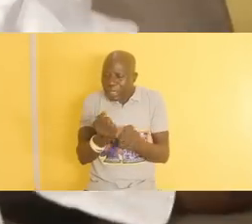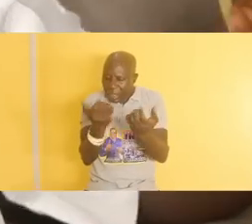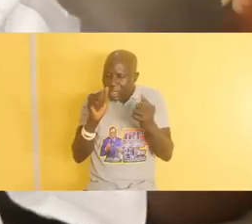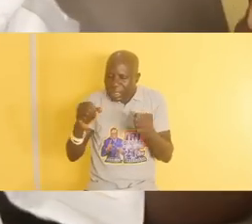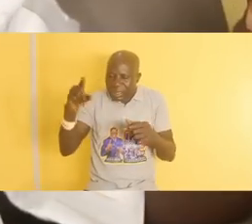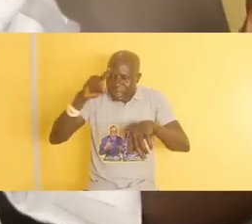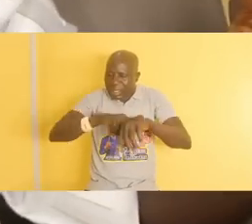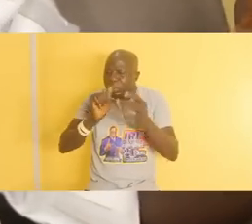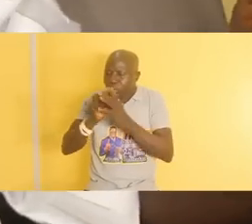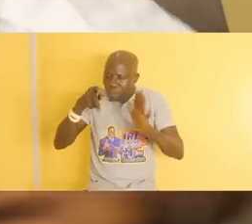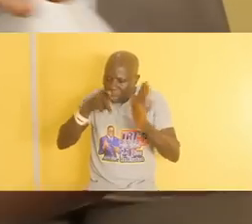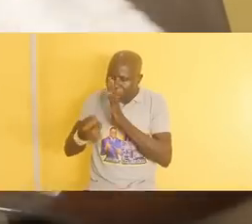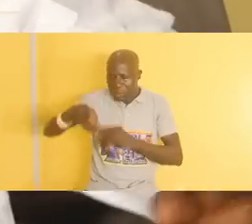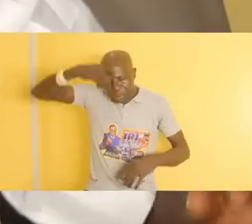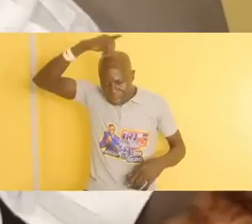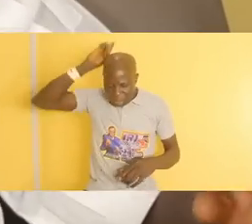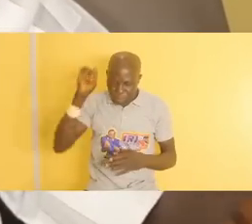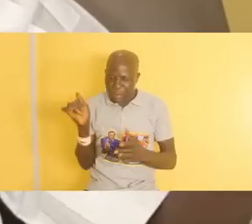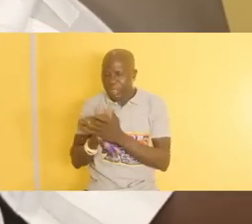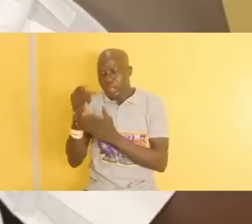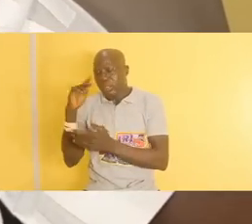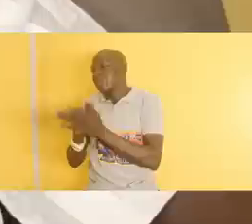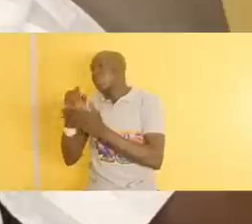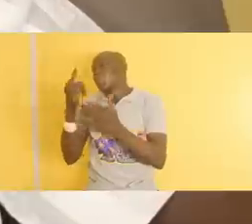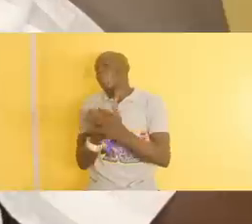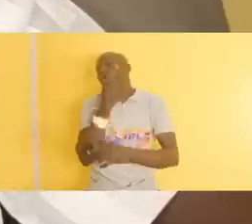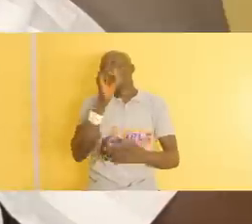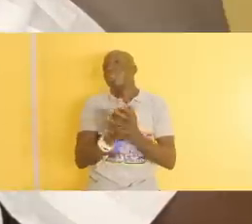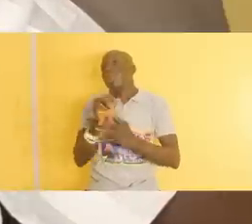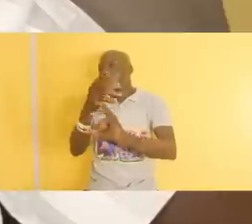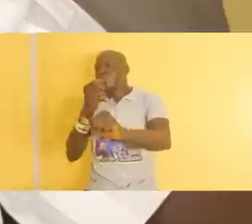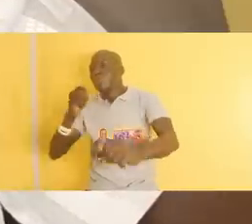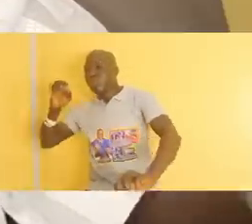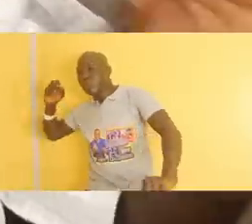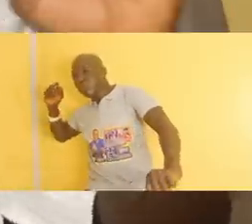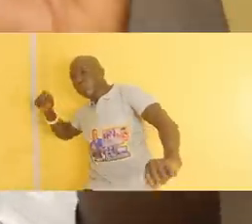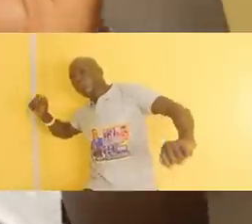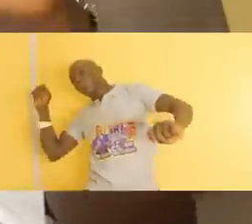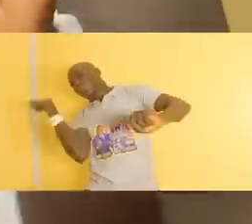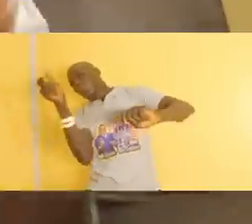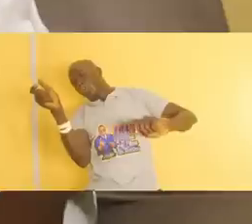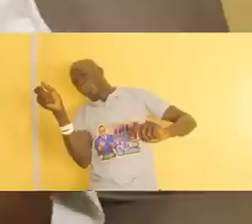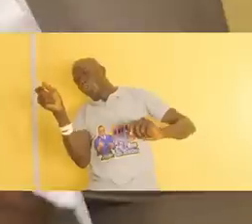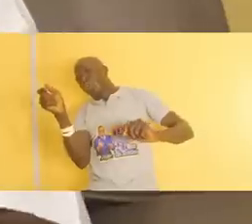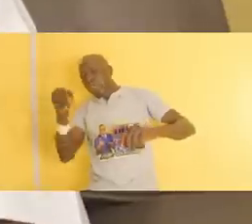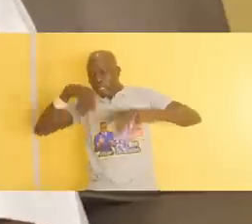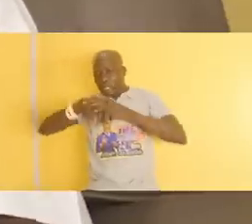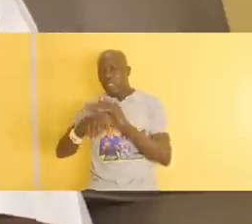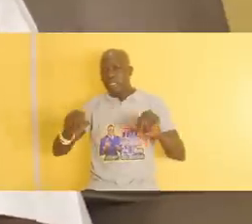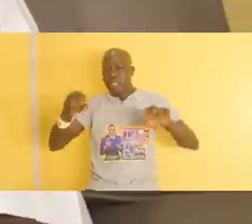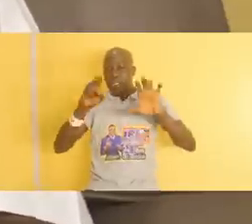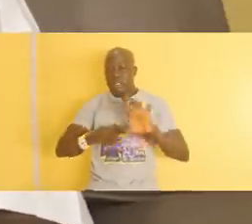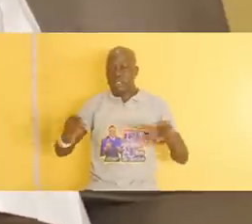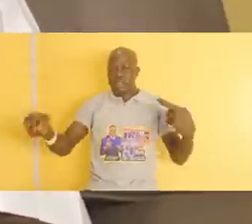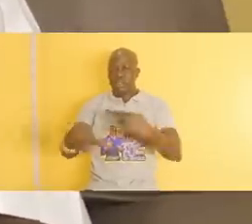David. Benny. Yes. To kill him. Ojo there was a day he took javelin. So. I